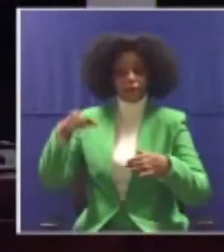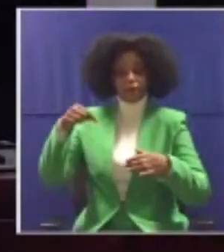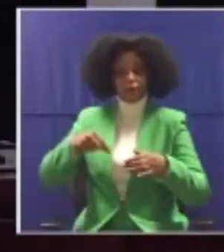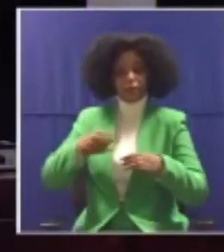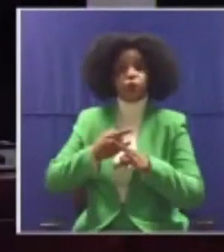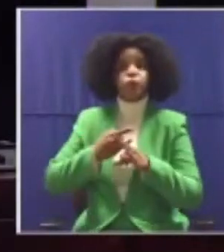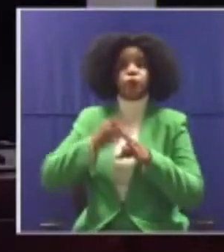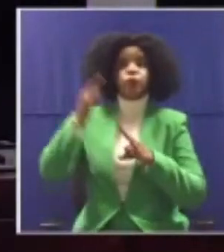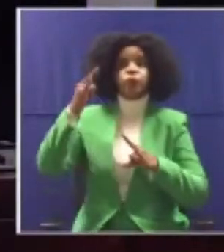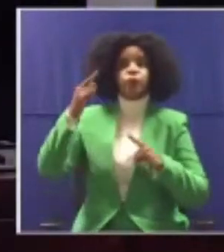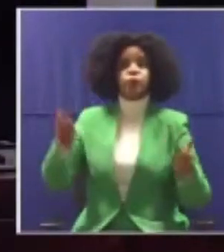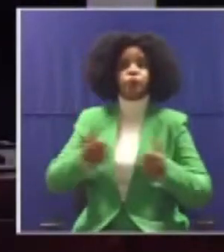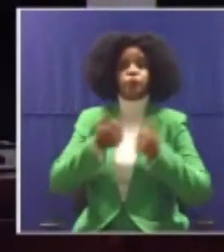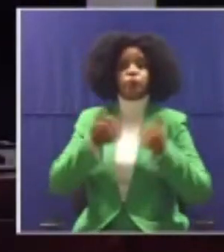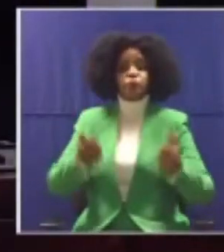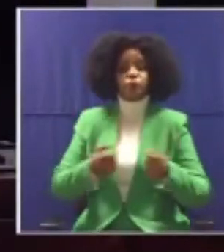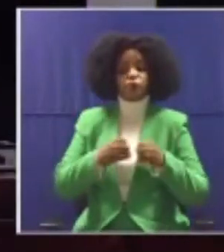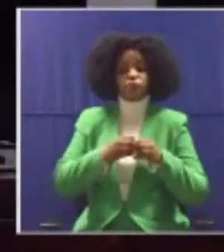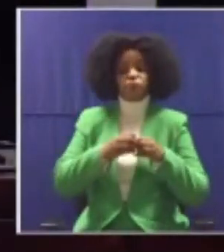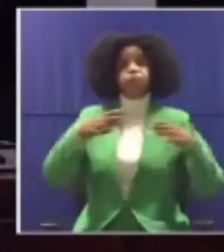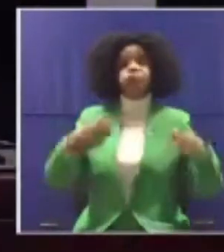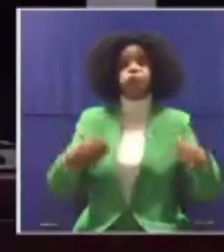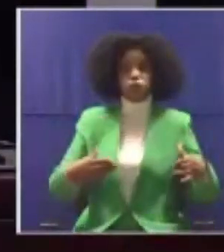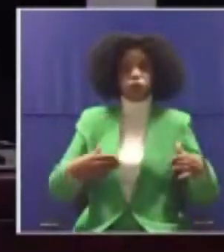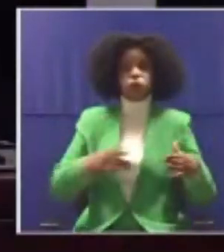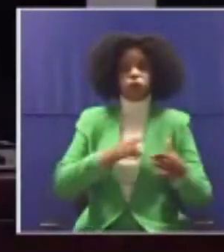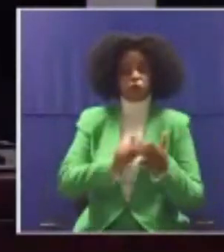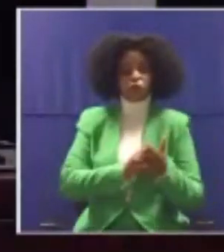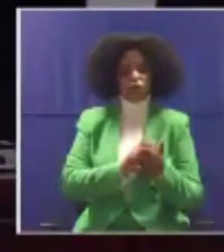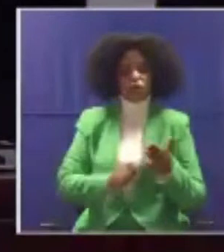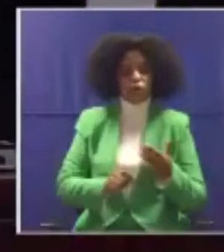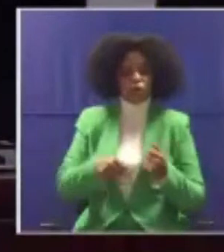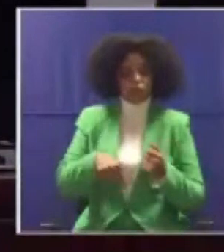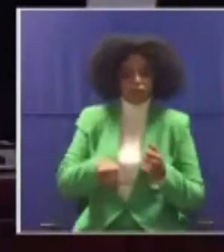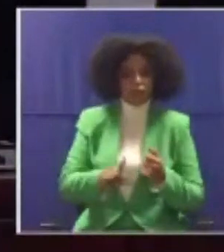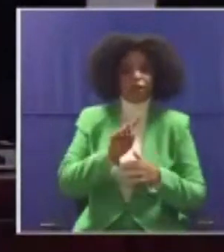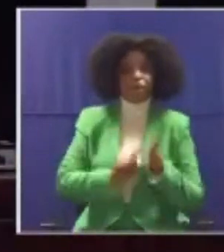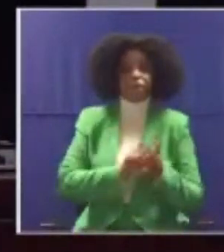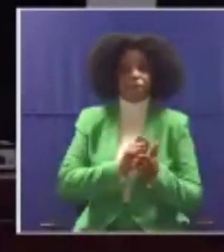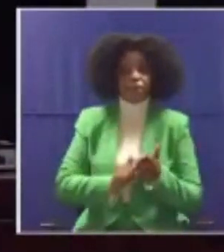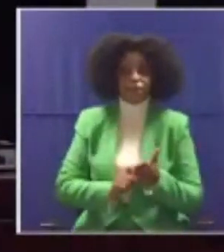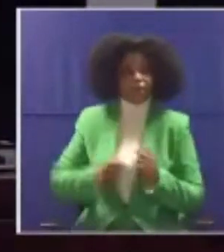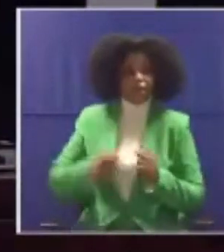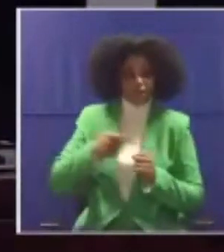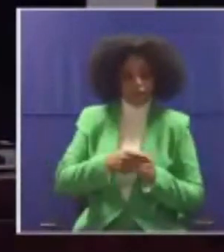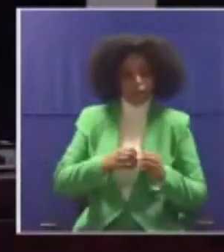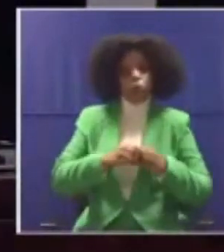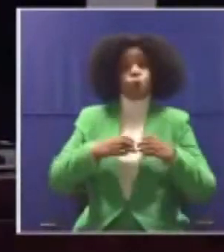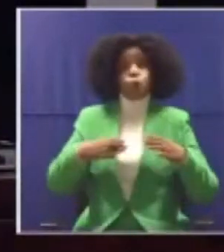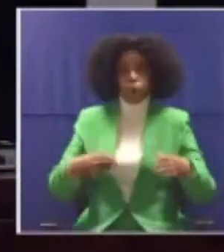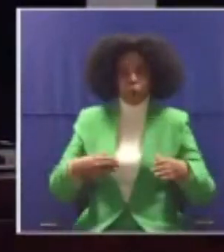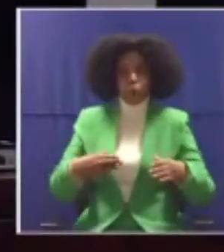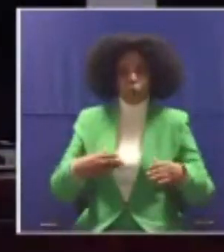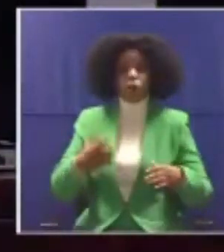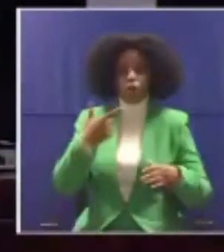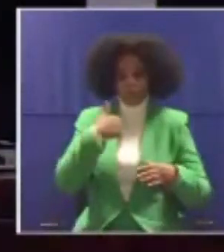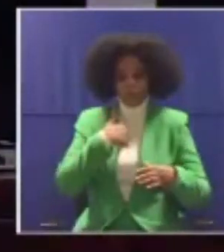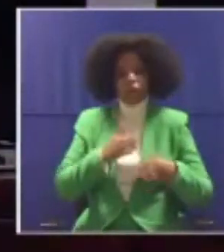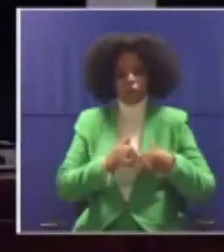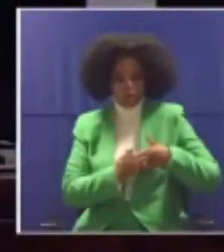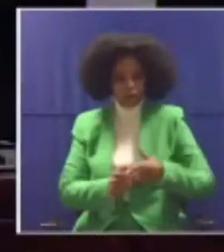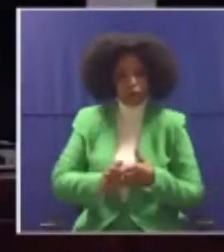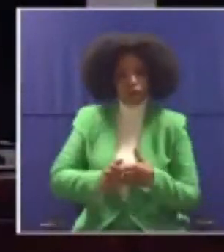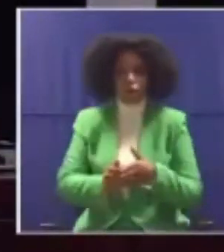votes in an election should be allowed to lead the coalition, and